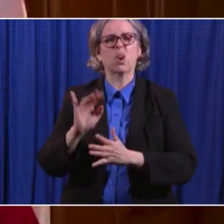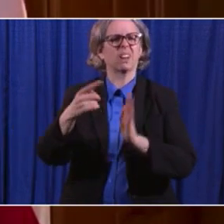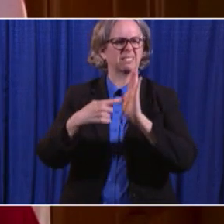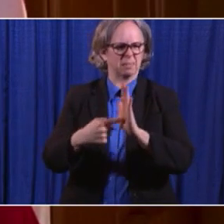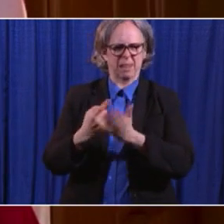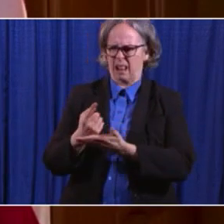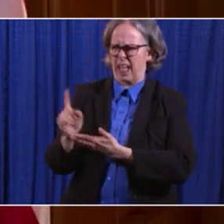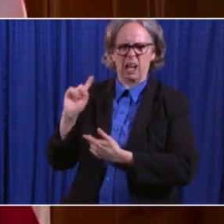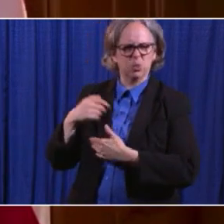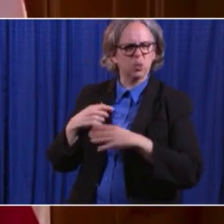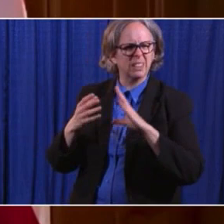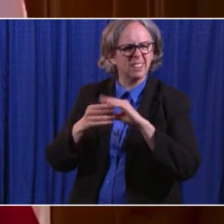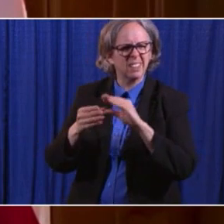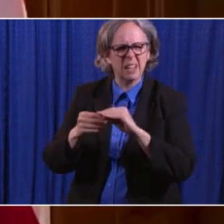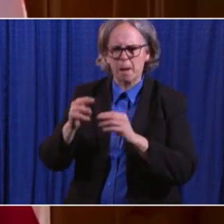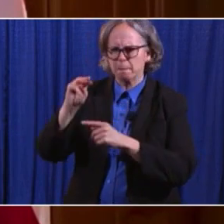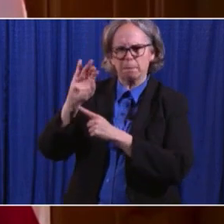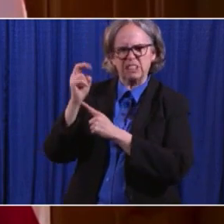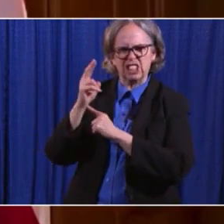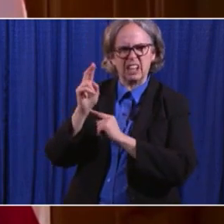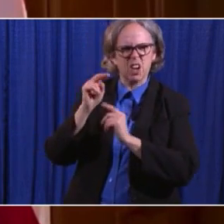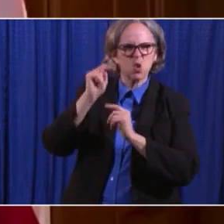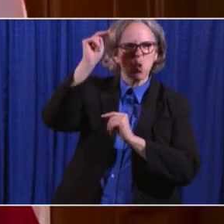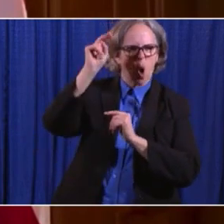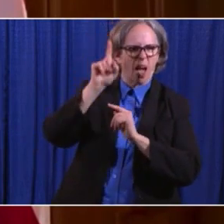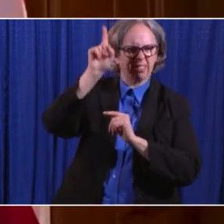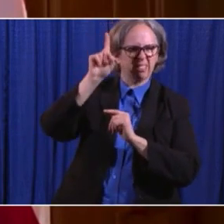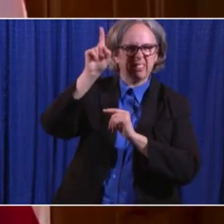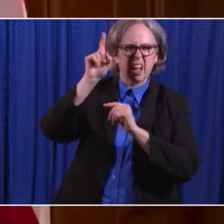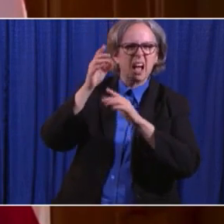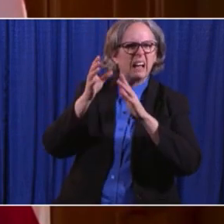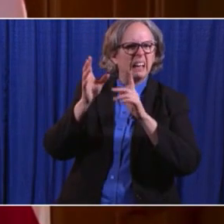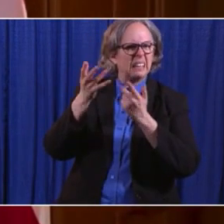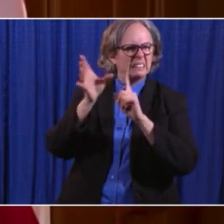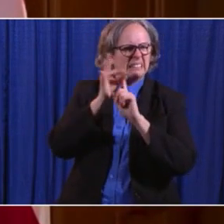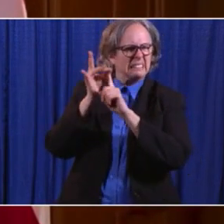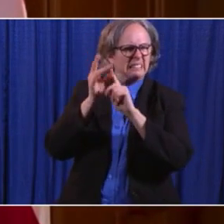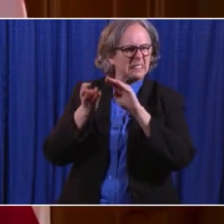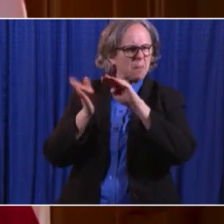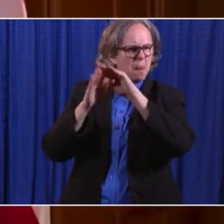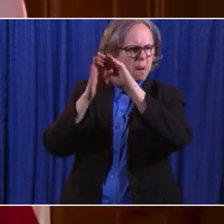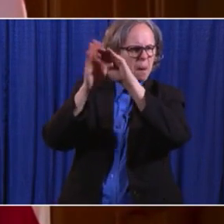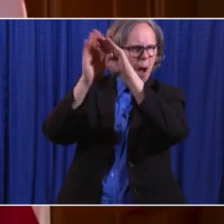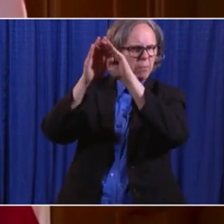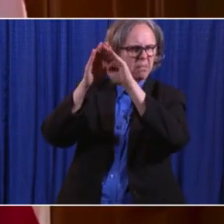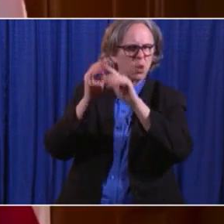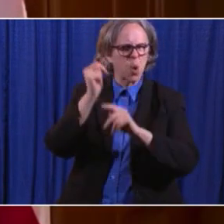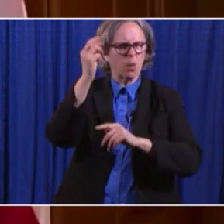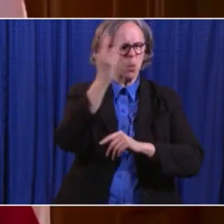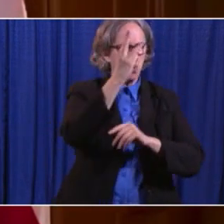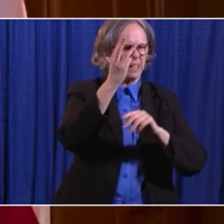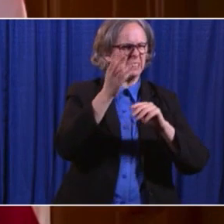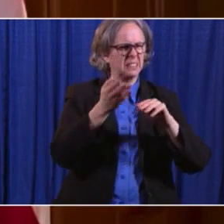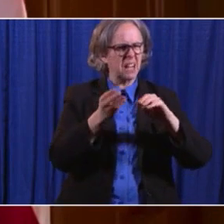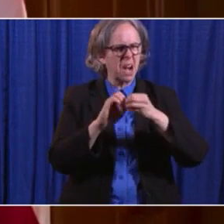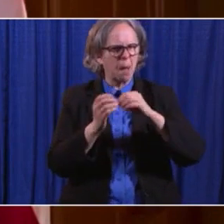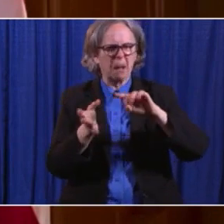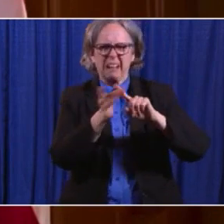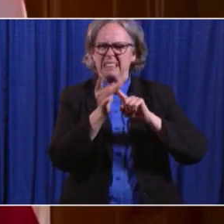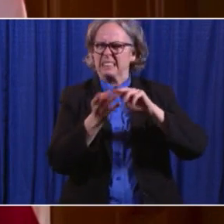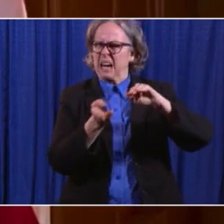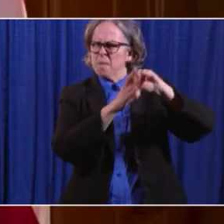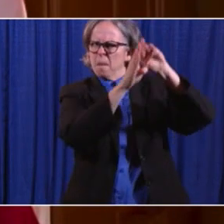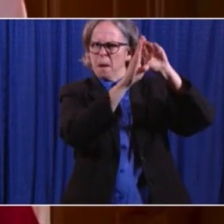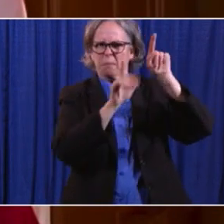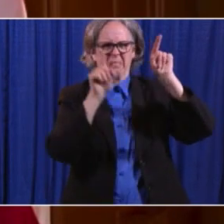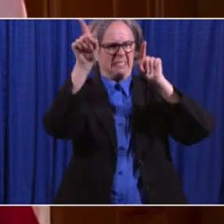seeing this rise, particularly in the northern part of the state of Ohio, so we're very concerned about that. At the